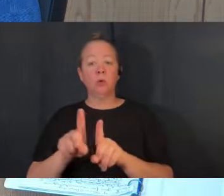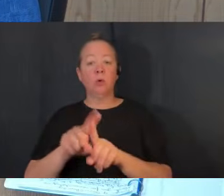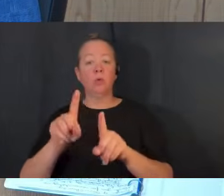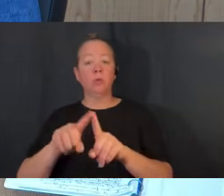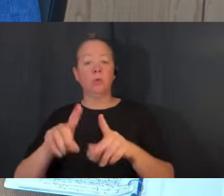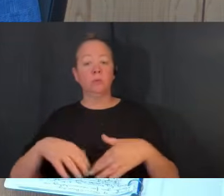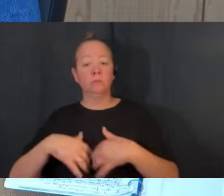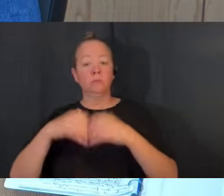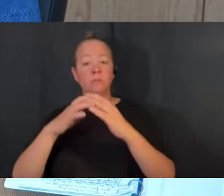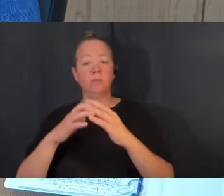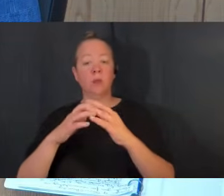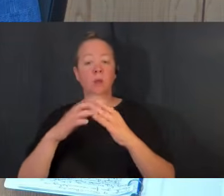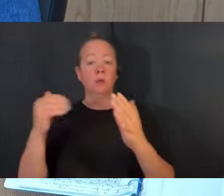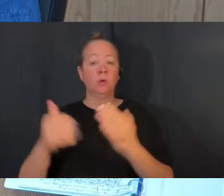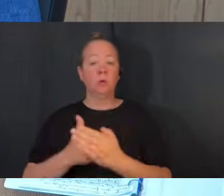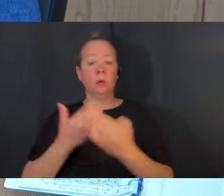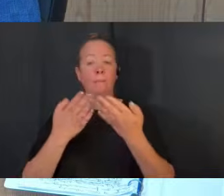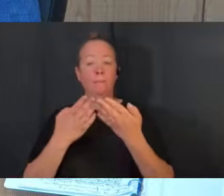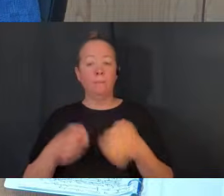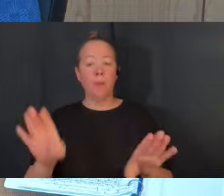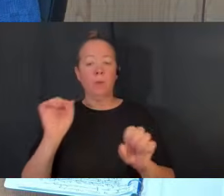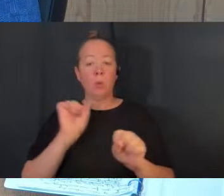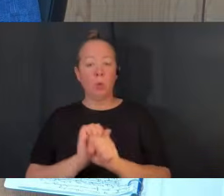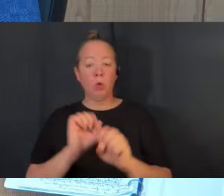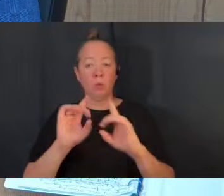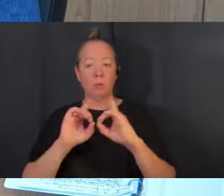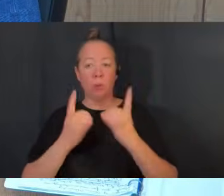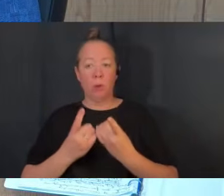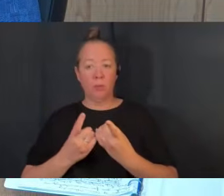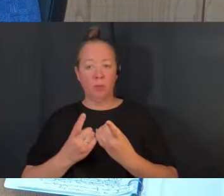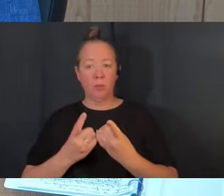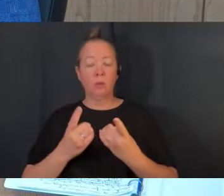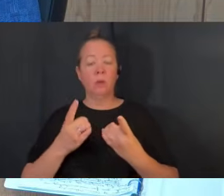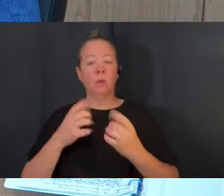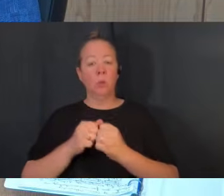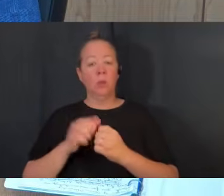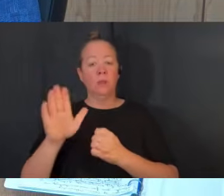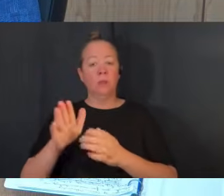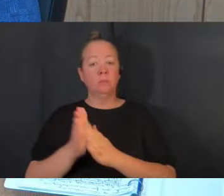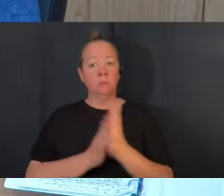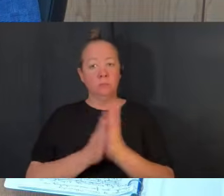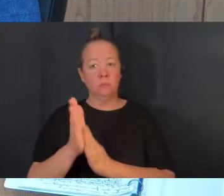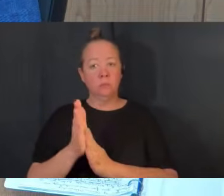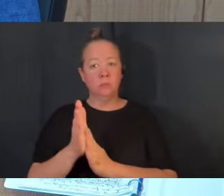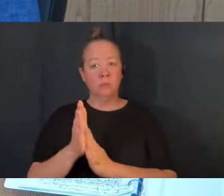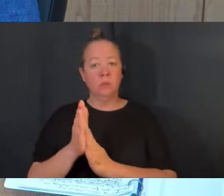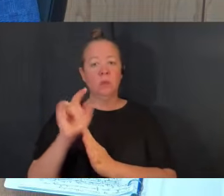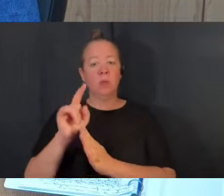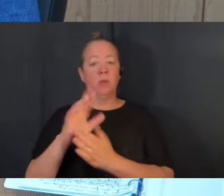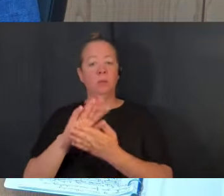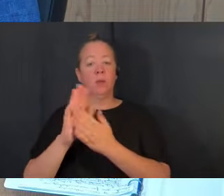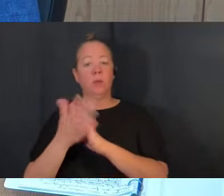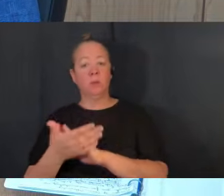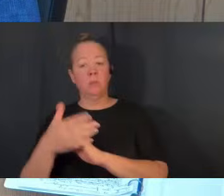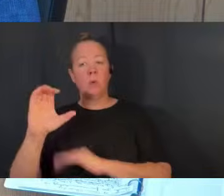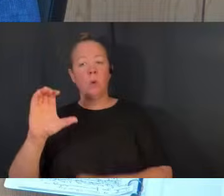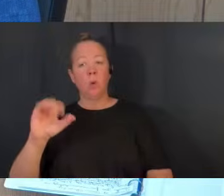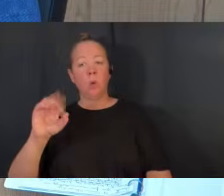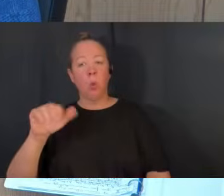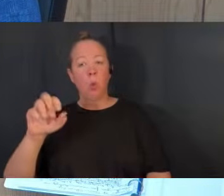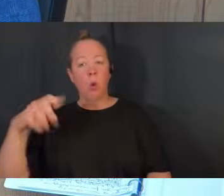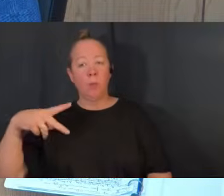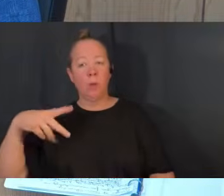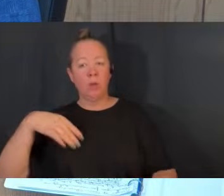department. And then with his due diligence, he worked in to be a corporal in the police